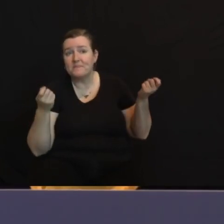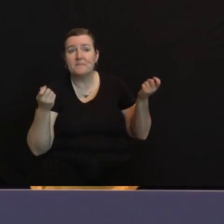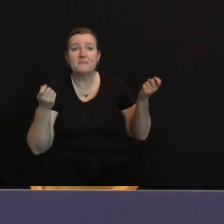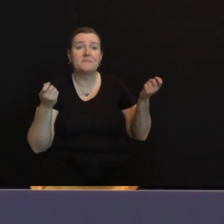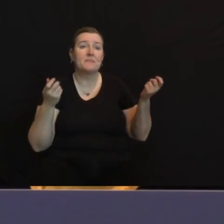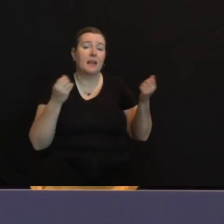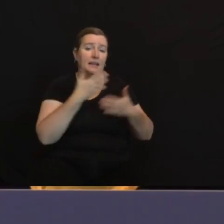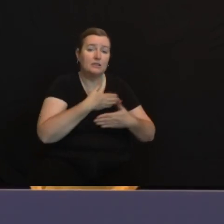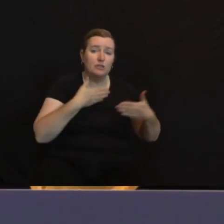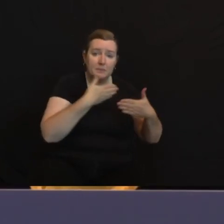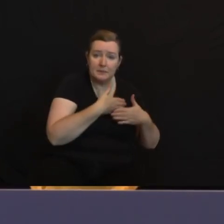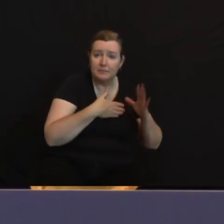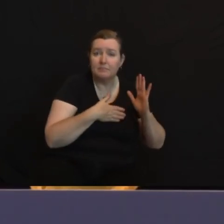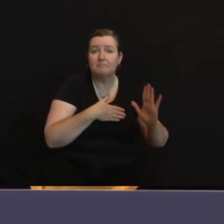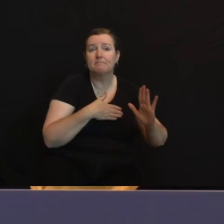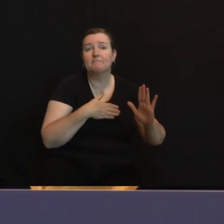etc.